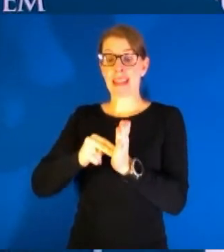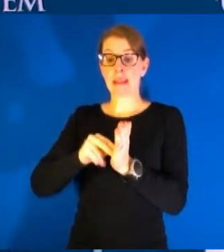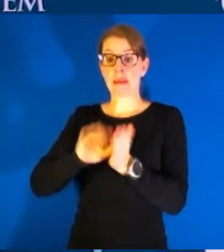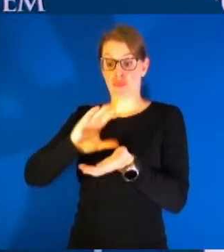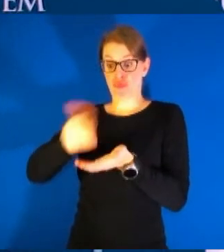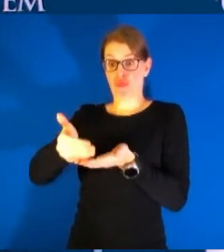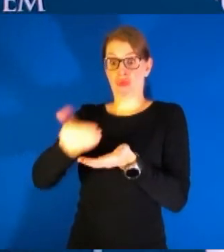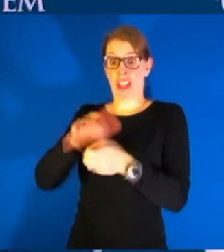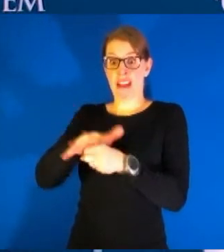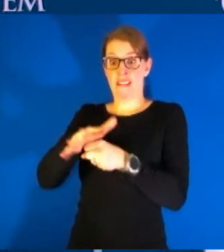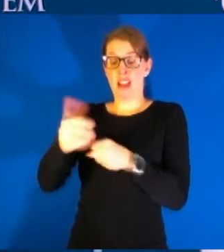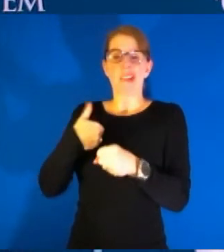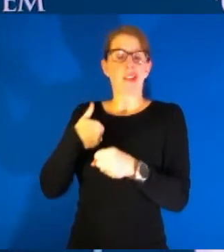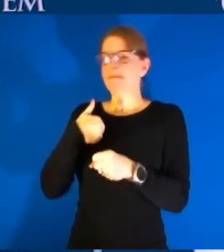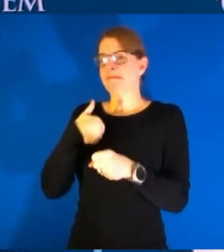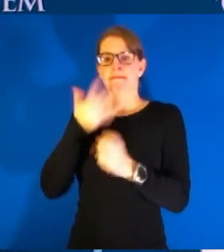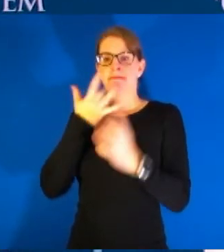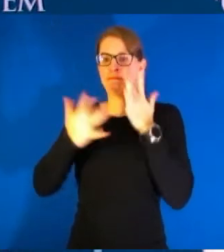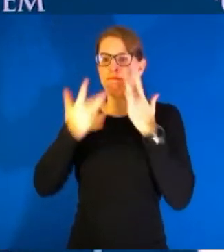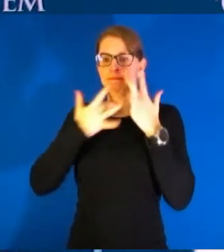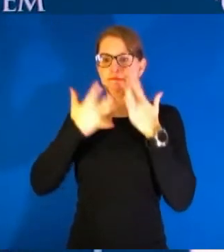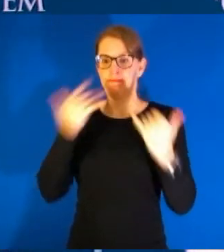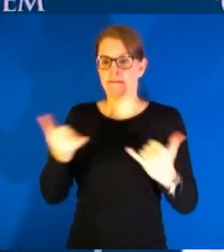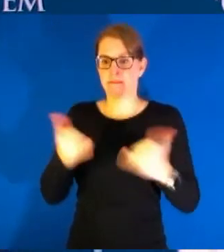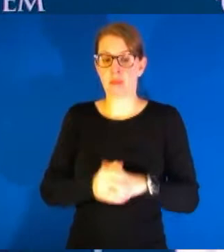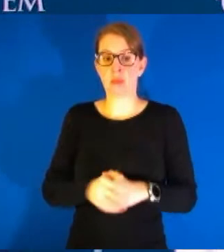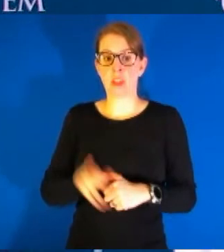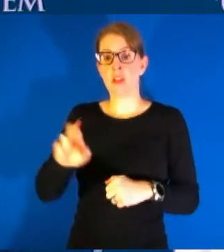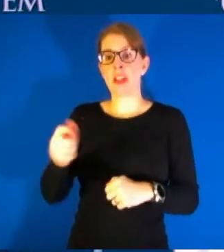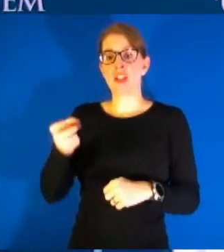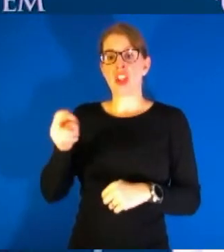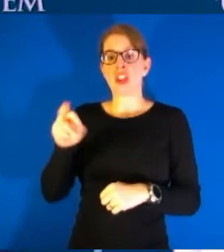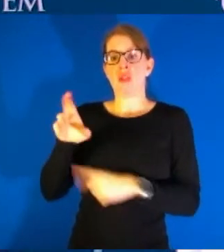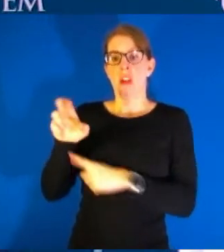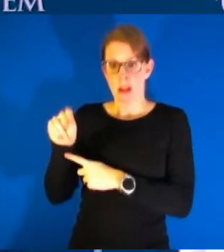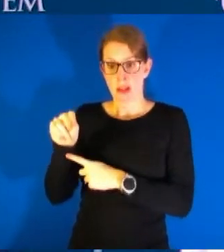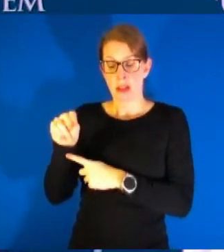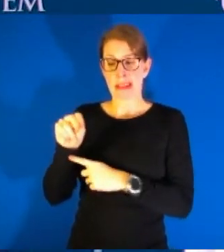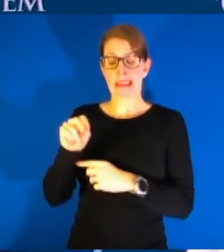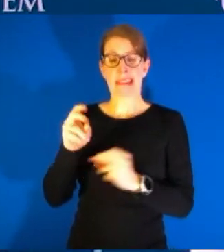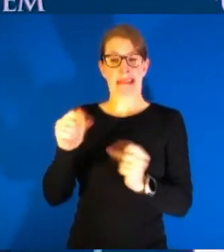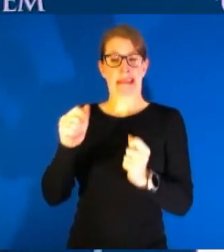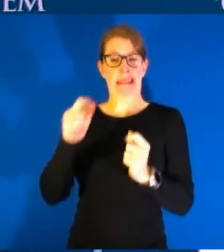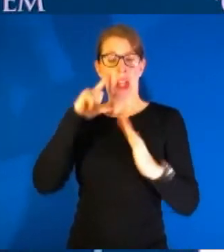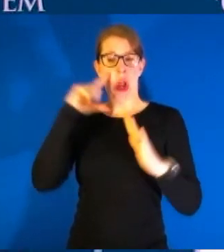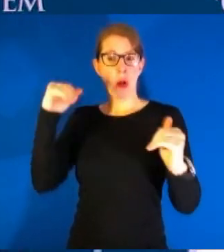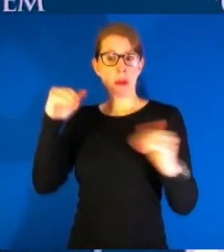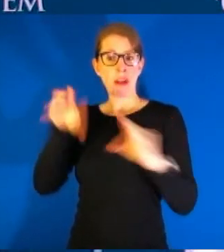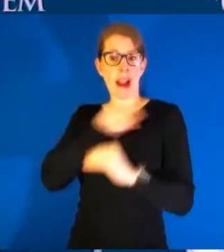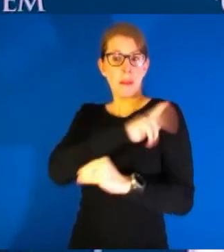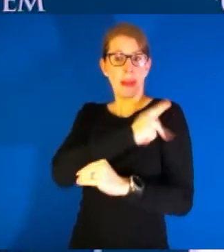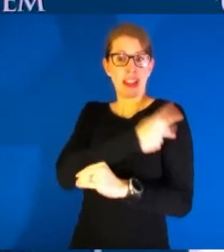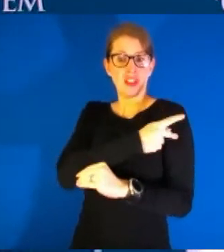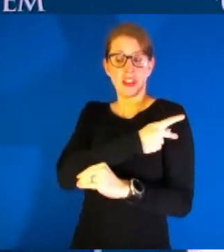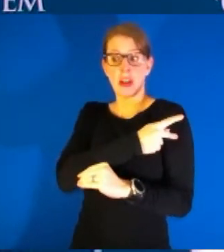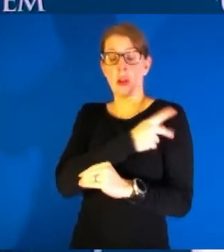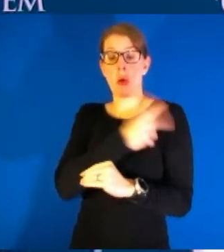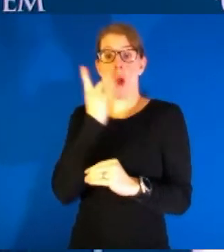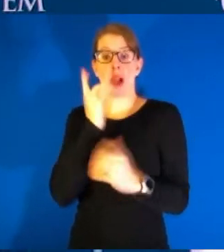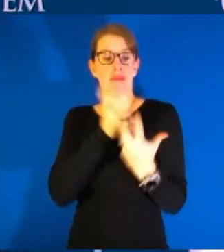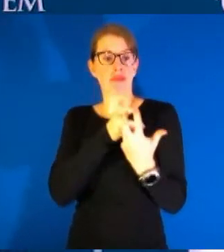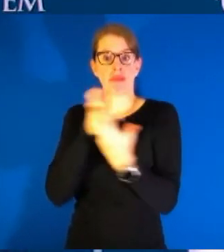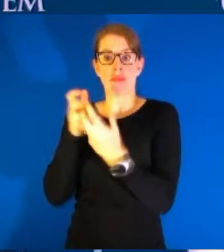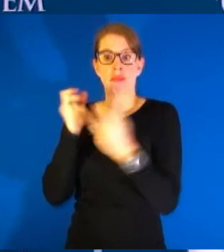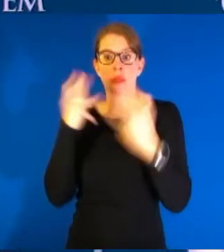so that'll be a challenge. I think Regeneron offers the most immediate hope outside of Sortrovimab on the outpatient side to a larger number of patients. The